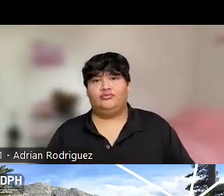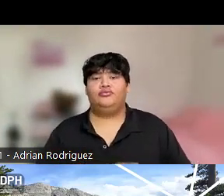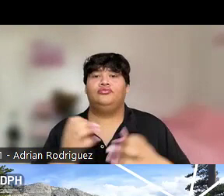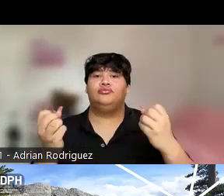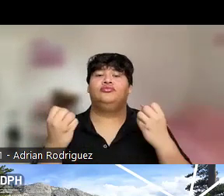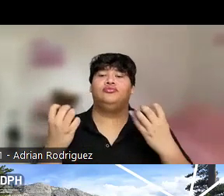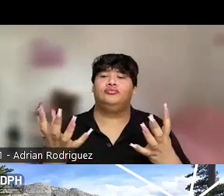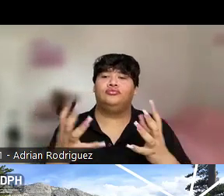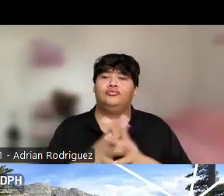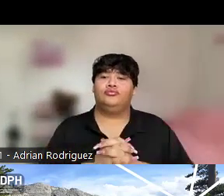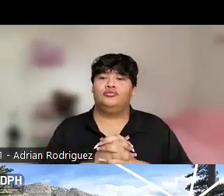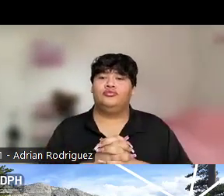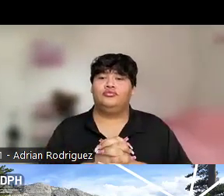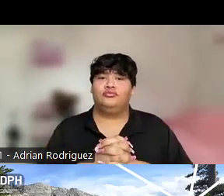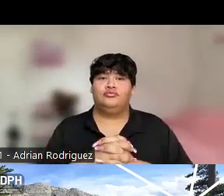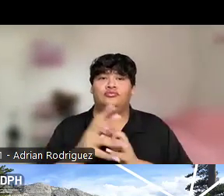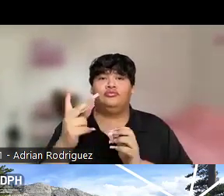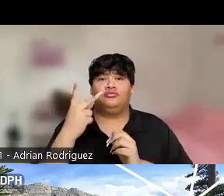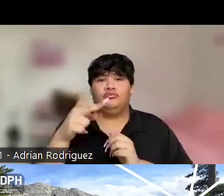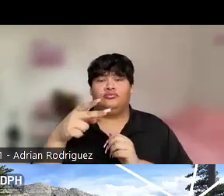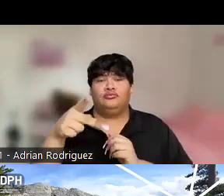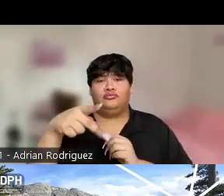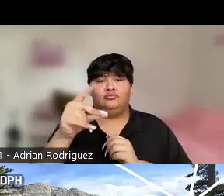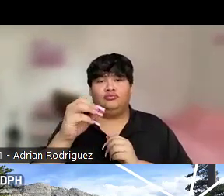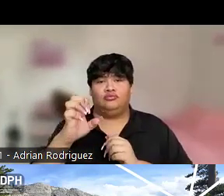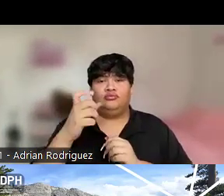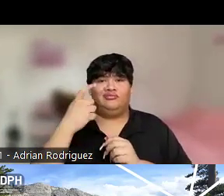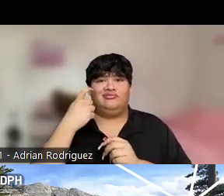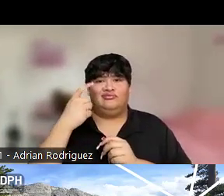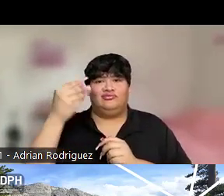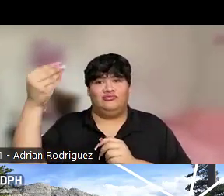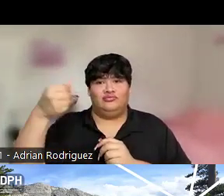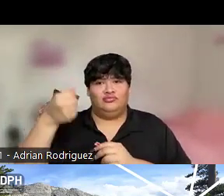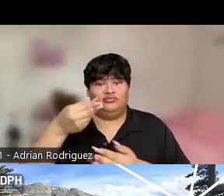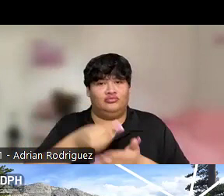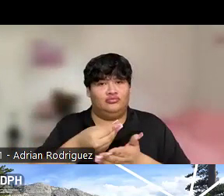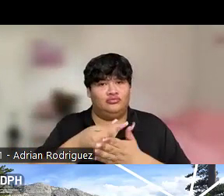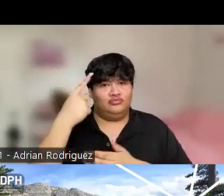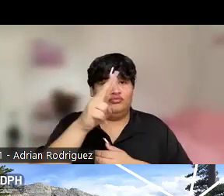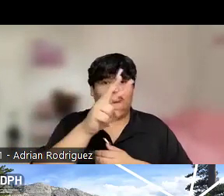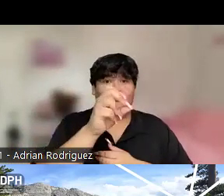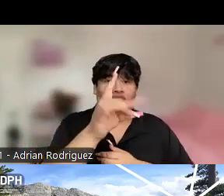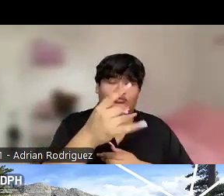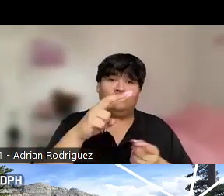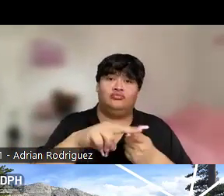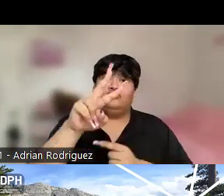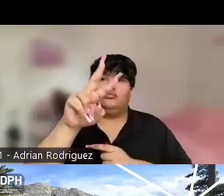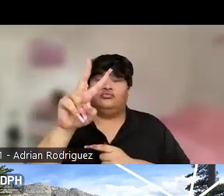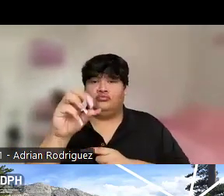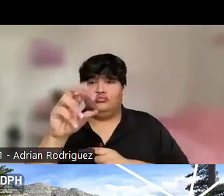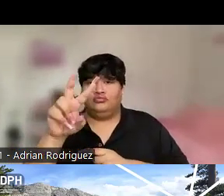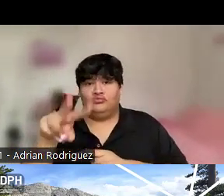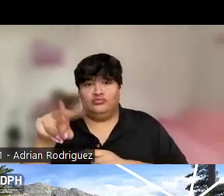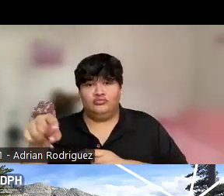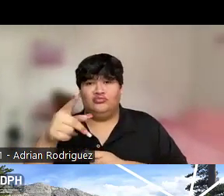So CDPH awarded 3 cohorts on research projects from 2018 to 2022. These are